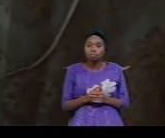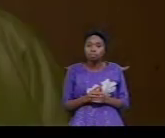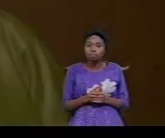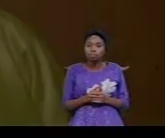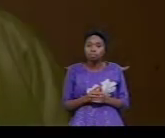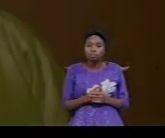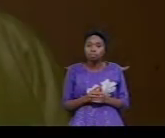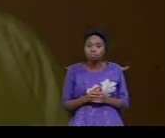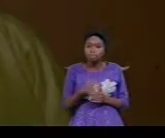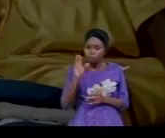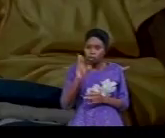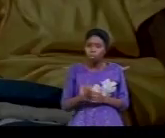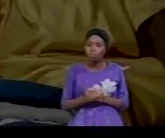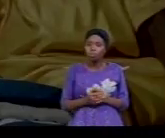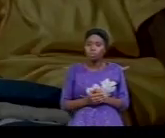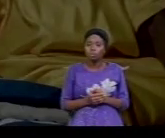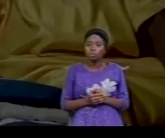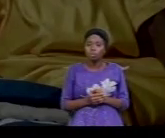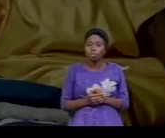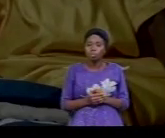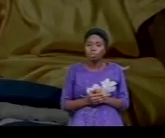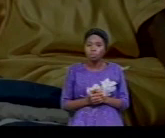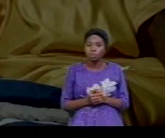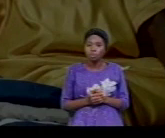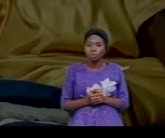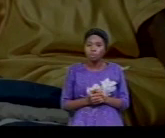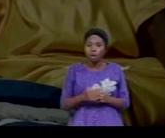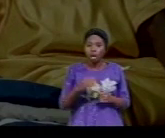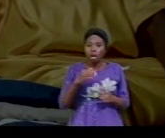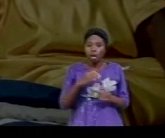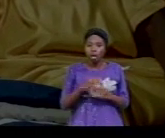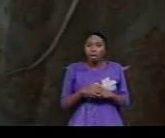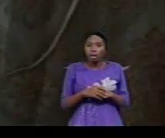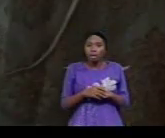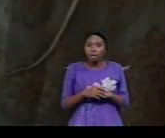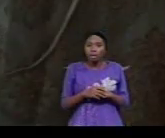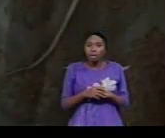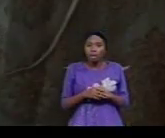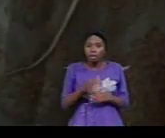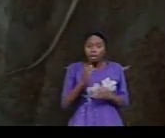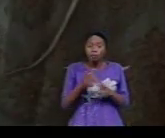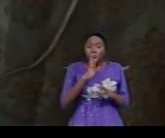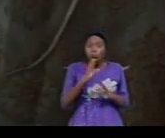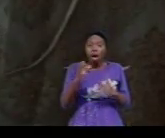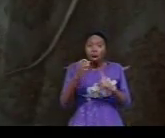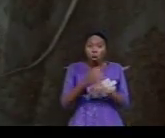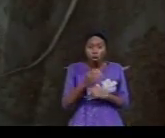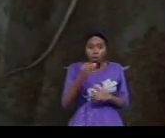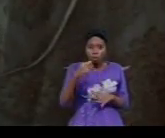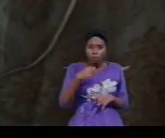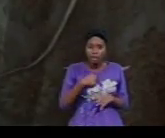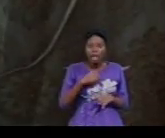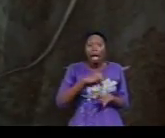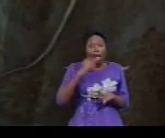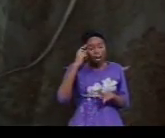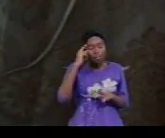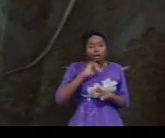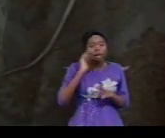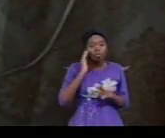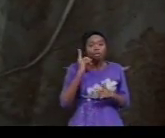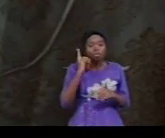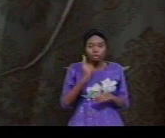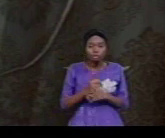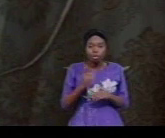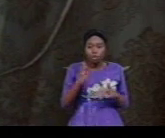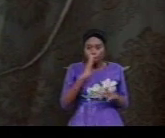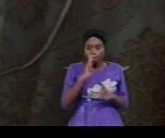No. I guess you haven't any hold on me. I think I've just been declaring the